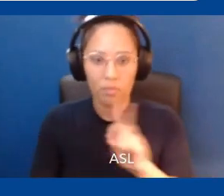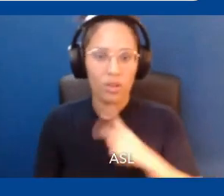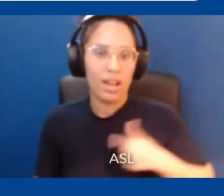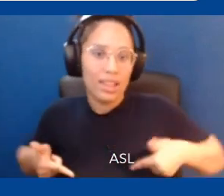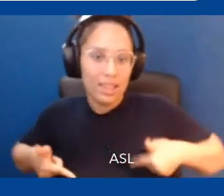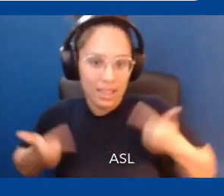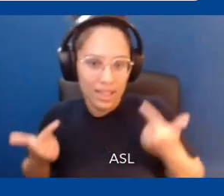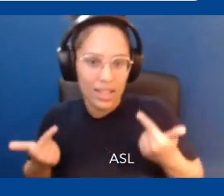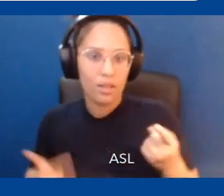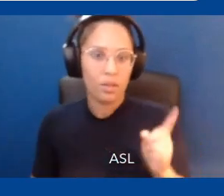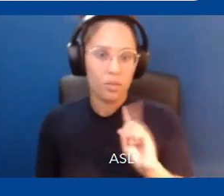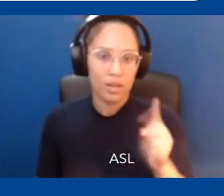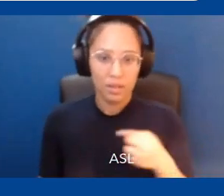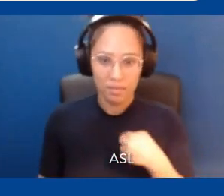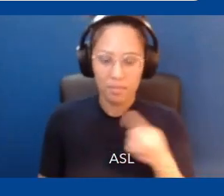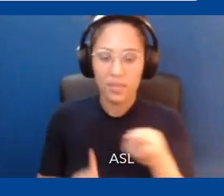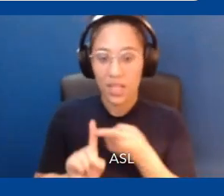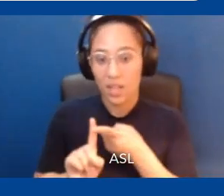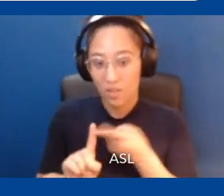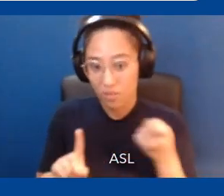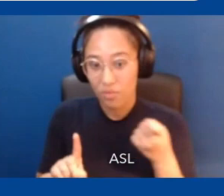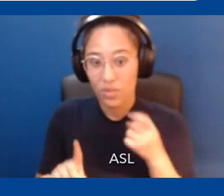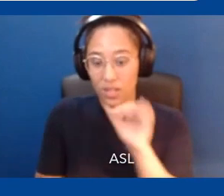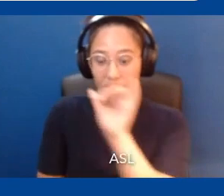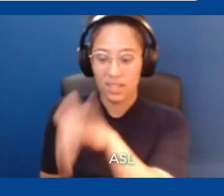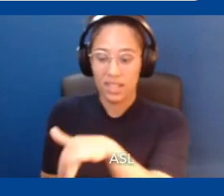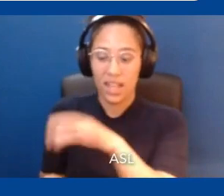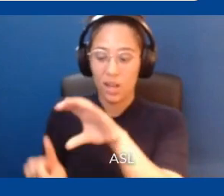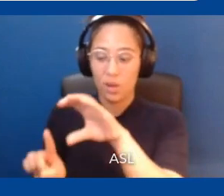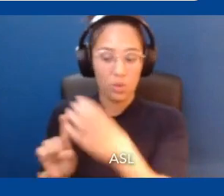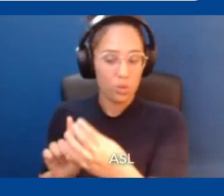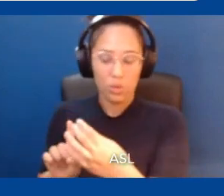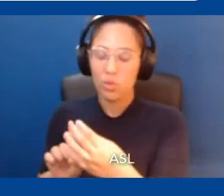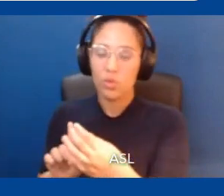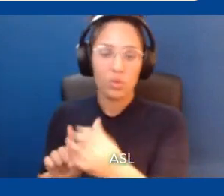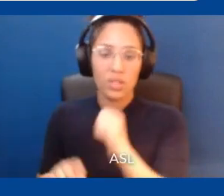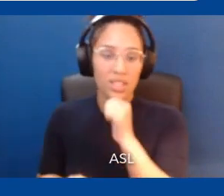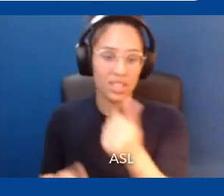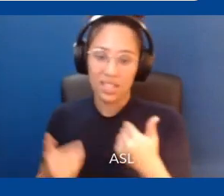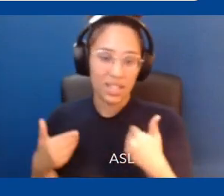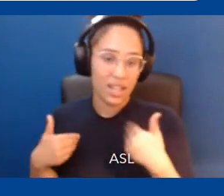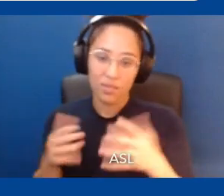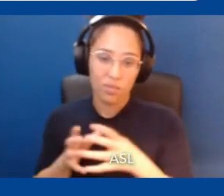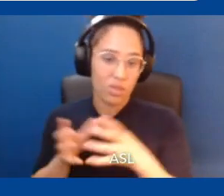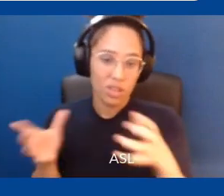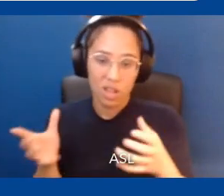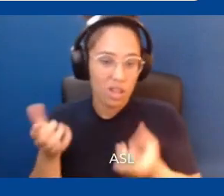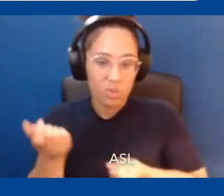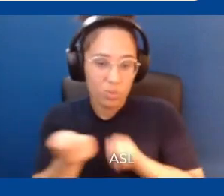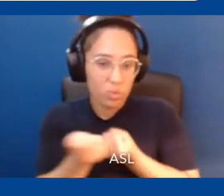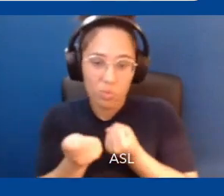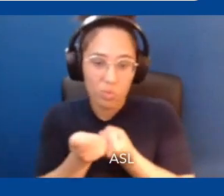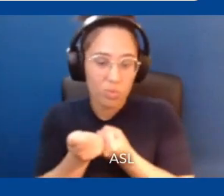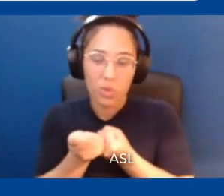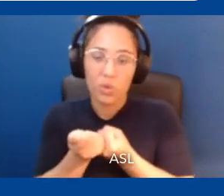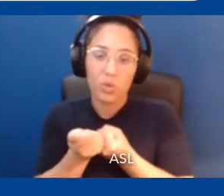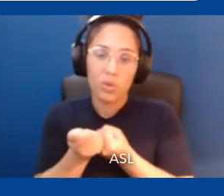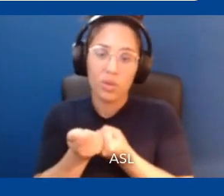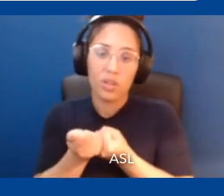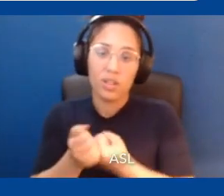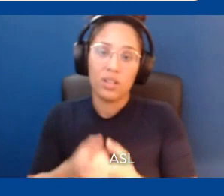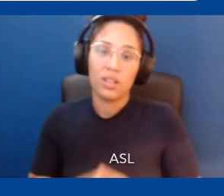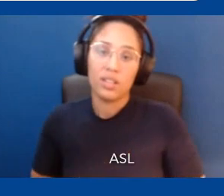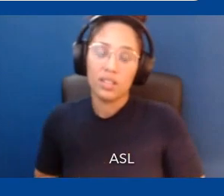the culture has very little support and culture